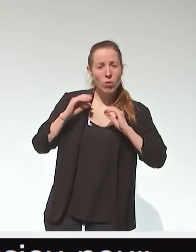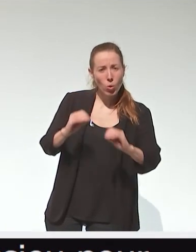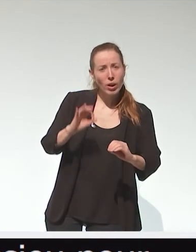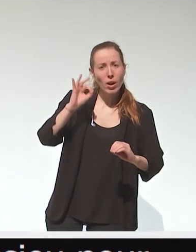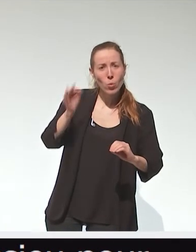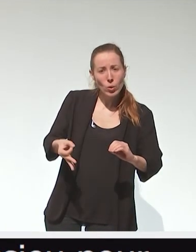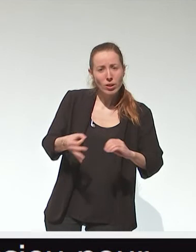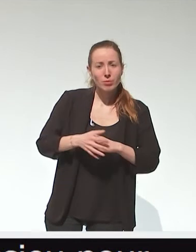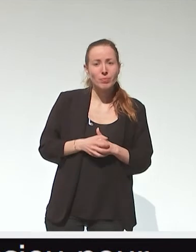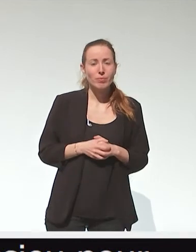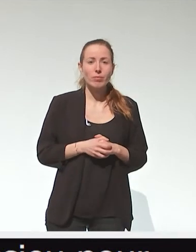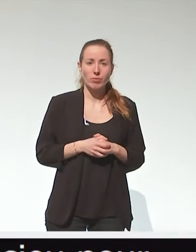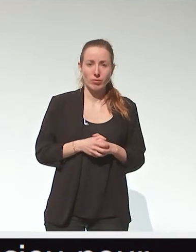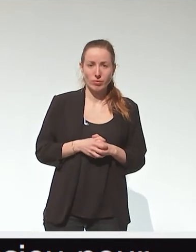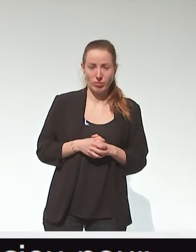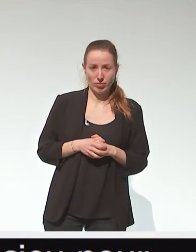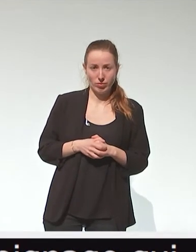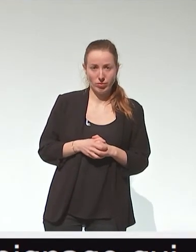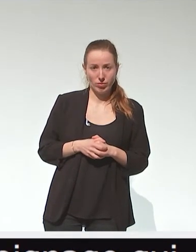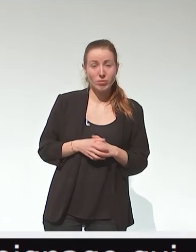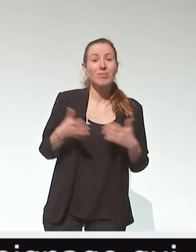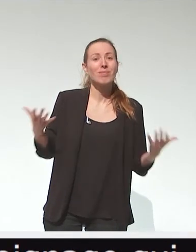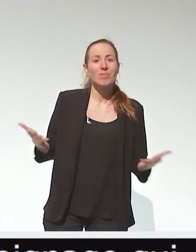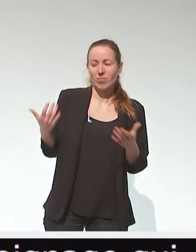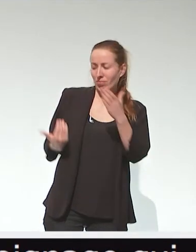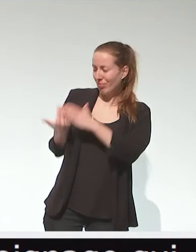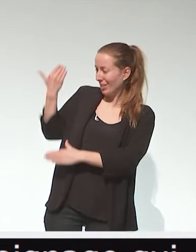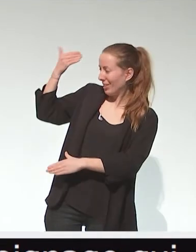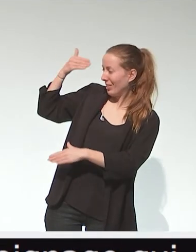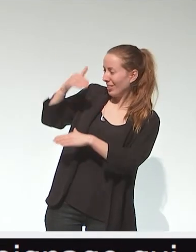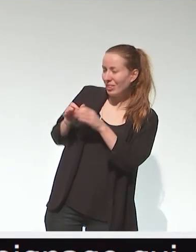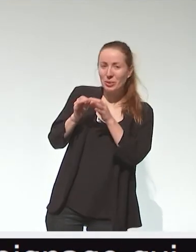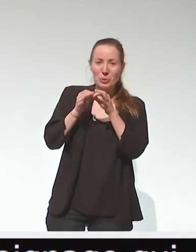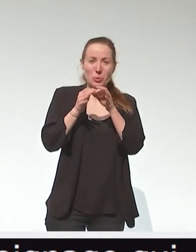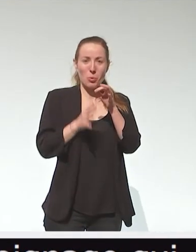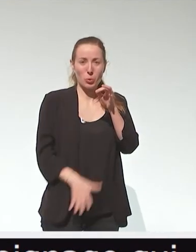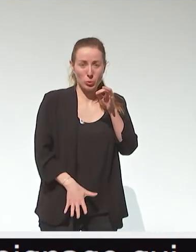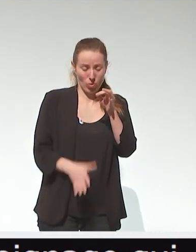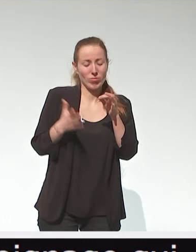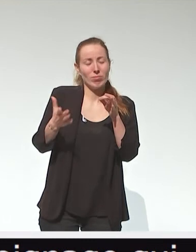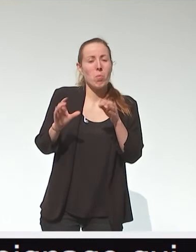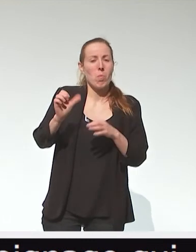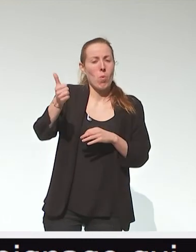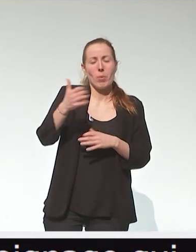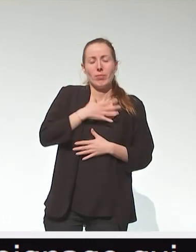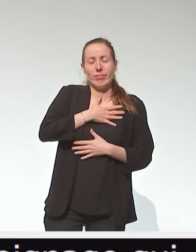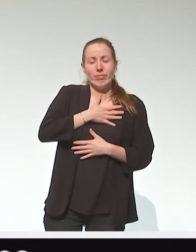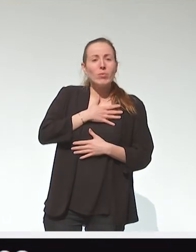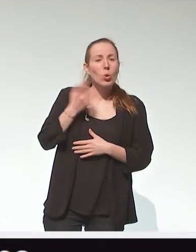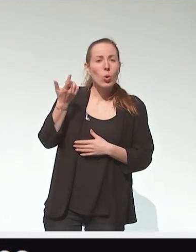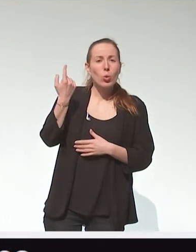his testimonial, for sharing with us his hands-on experience. This brings us to the end